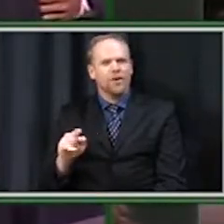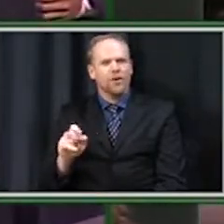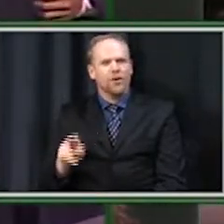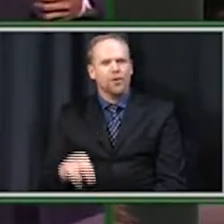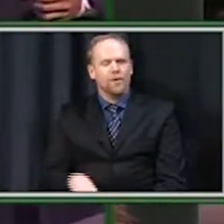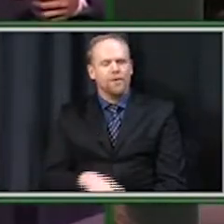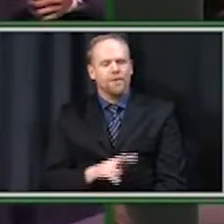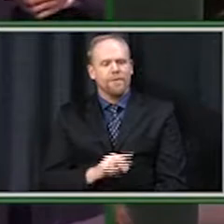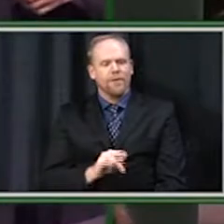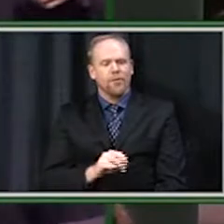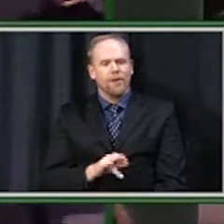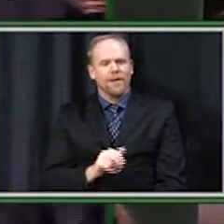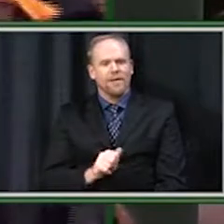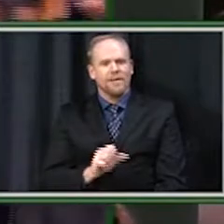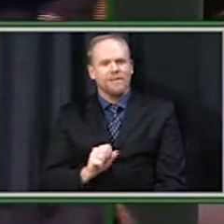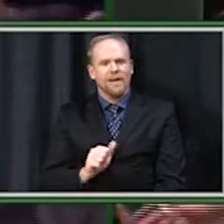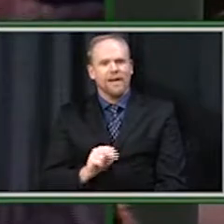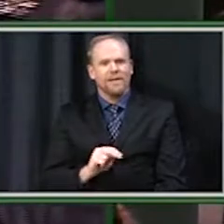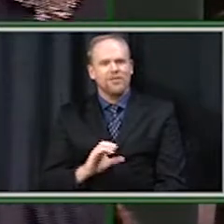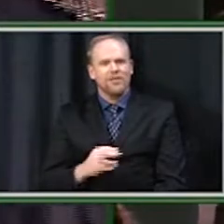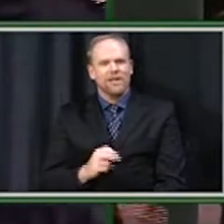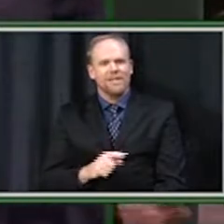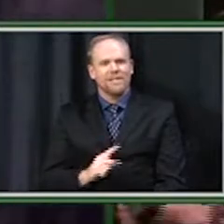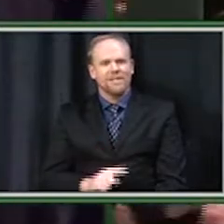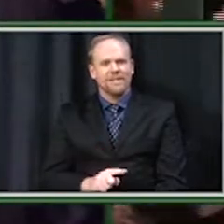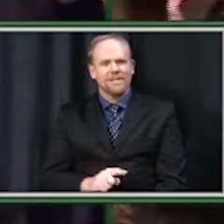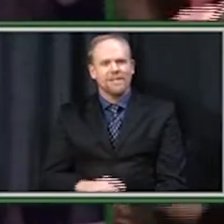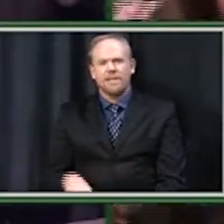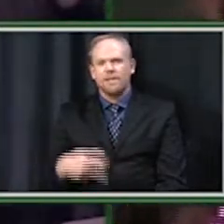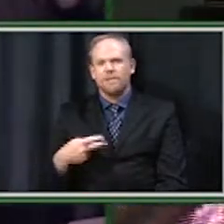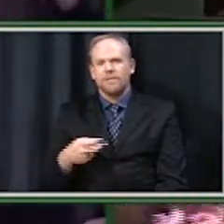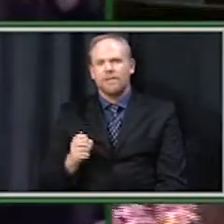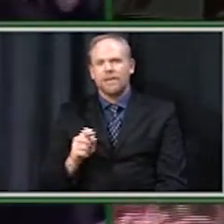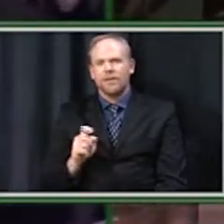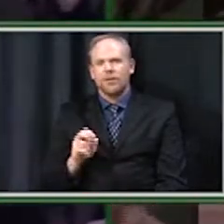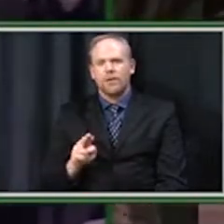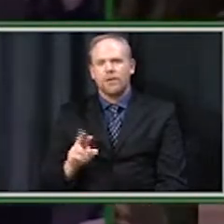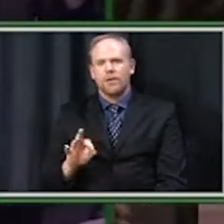Victoria Sanchez. Peter Frangel.